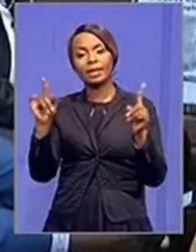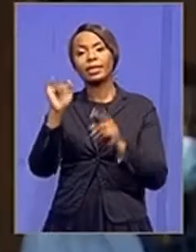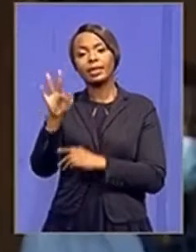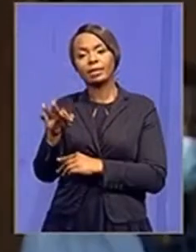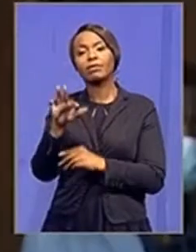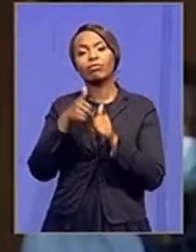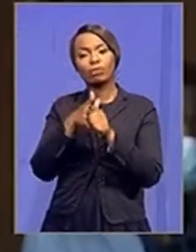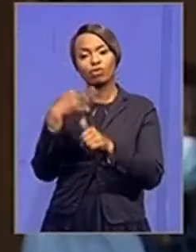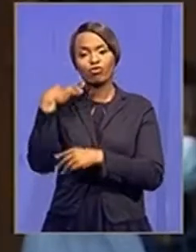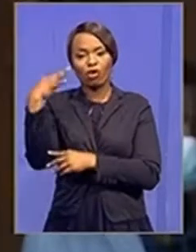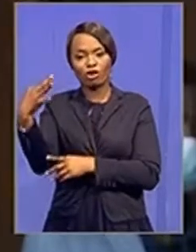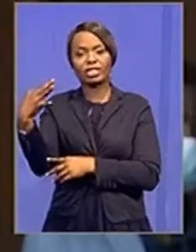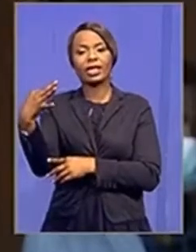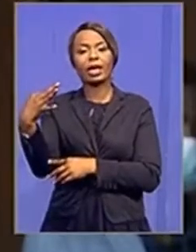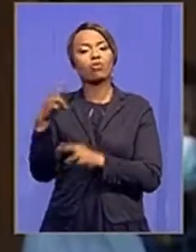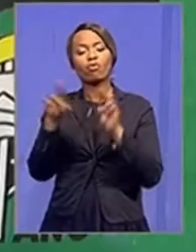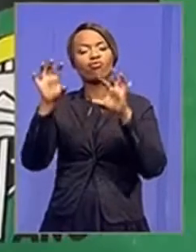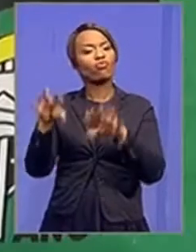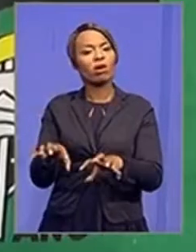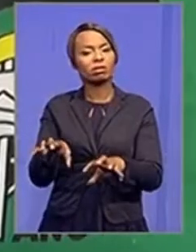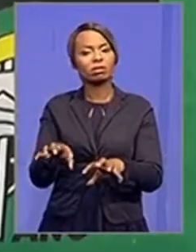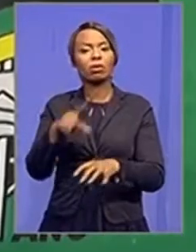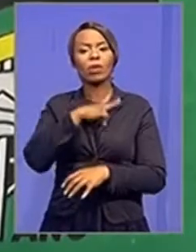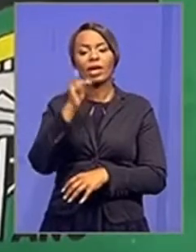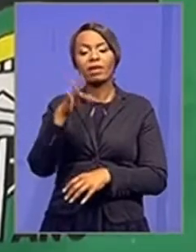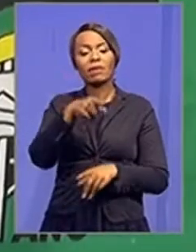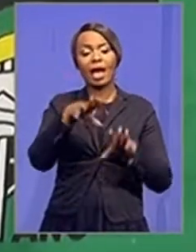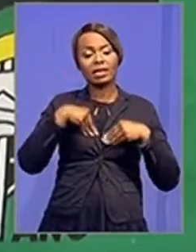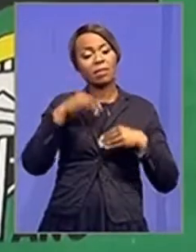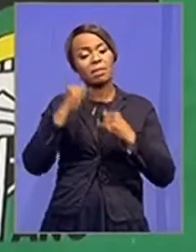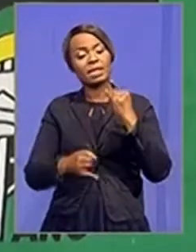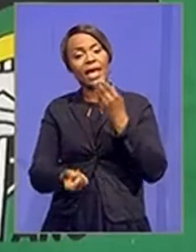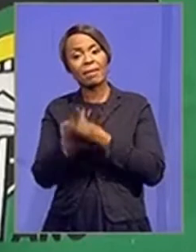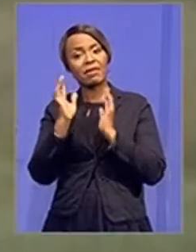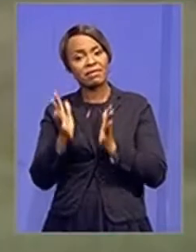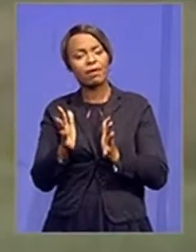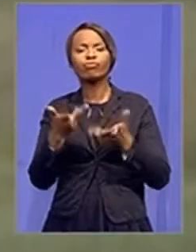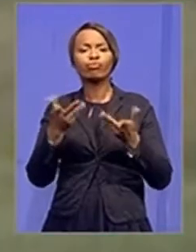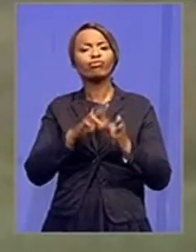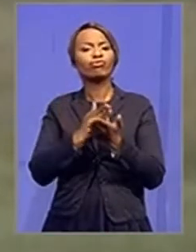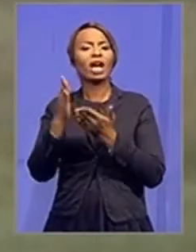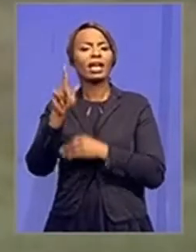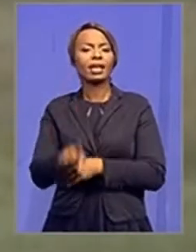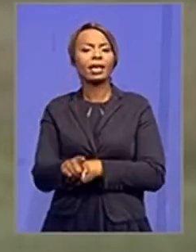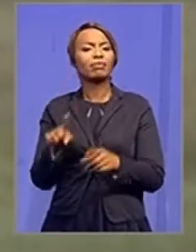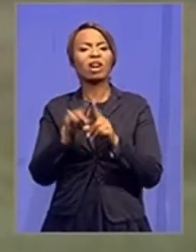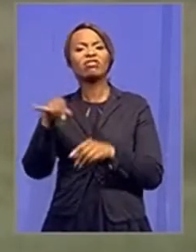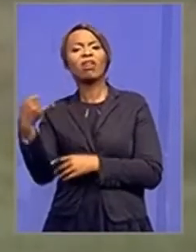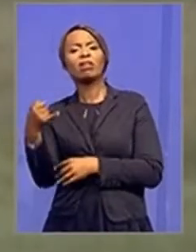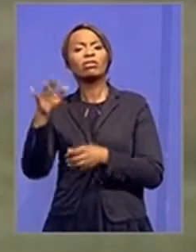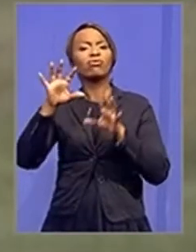ka go ithaopa le ge a dumela gore go na le selo sa phošo seo a se dirilego. The